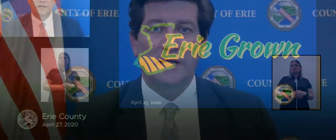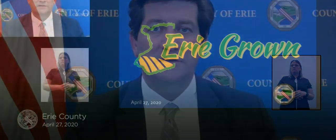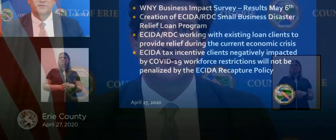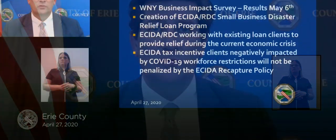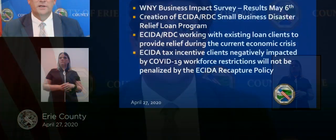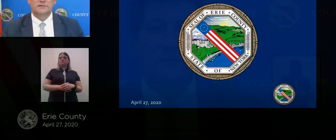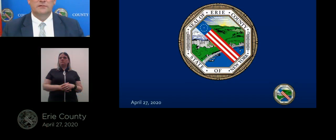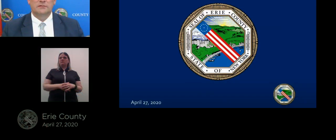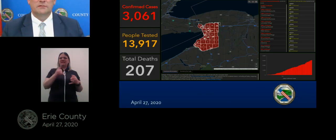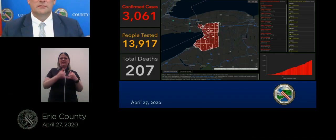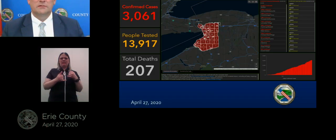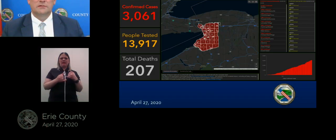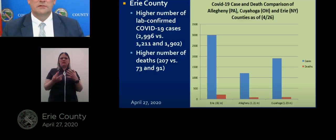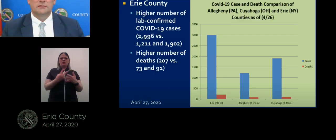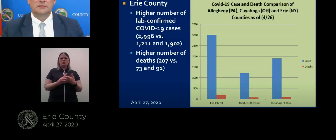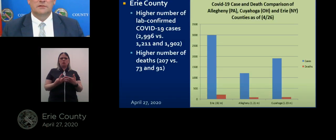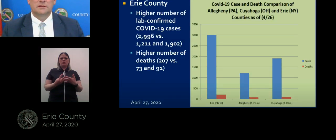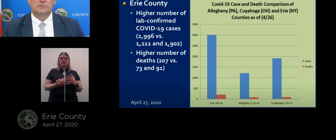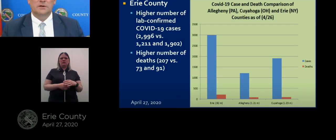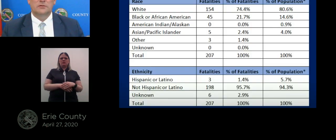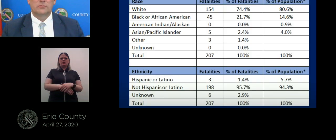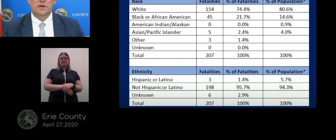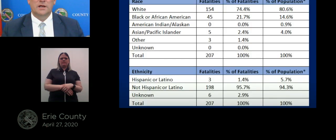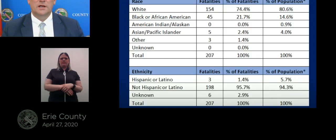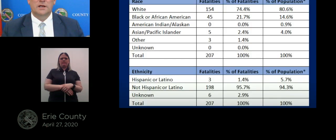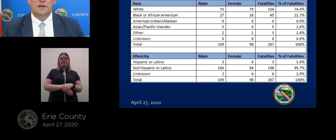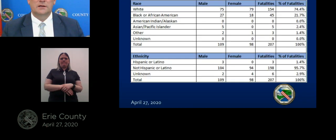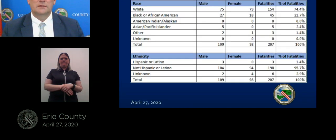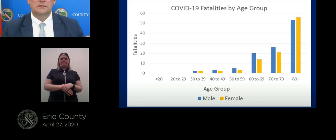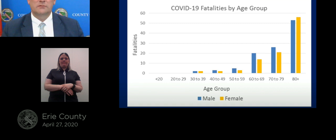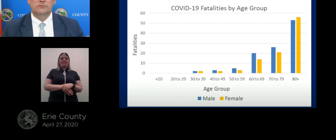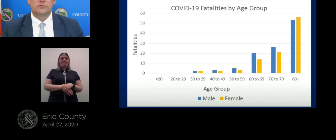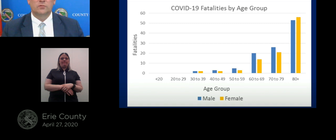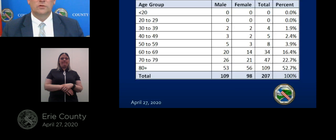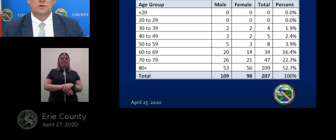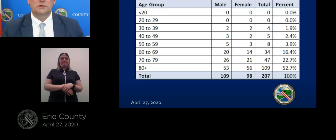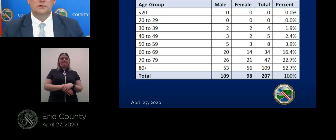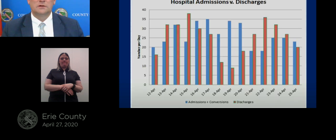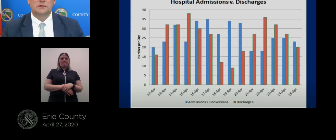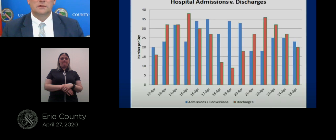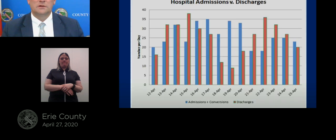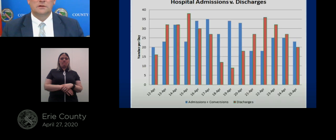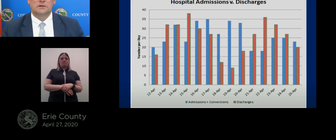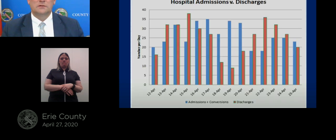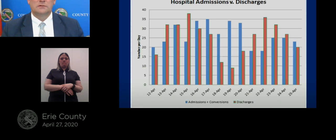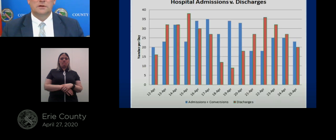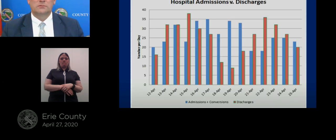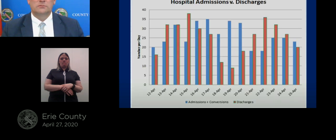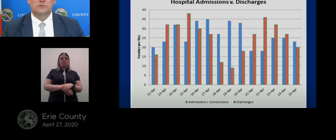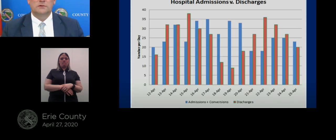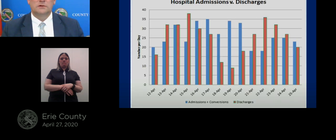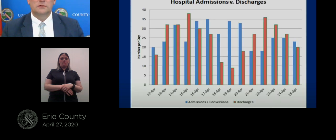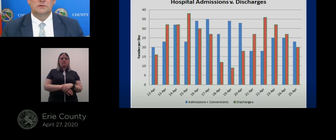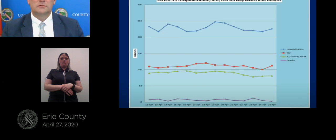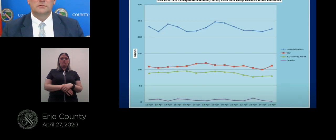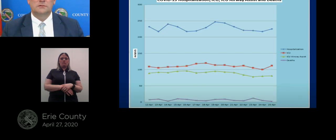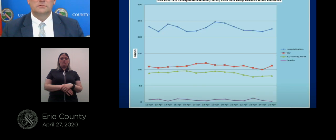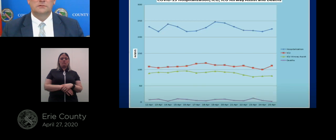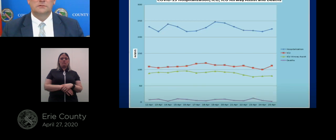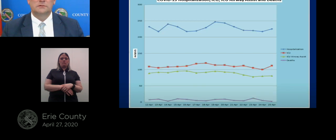particularly the last 2 weeks. I'm gonna go back a few more, couple